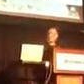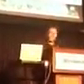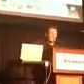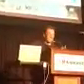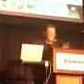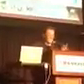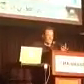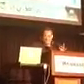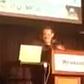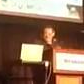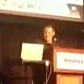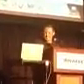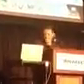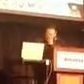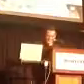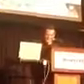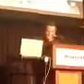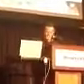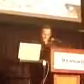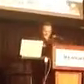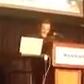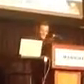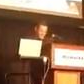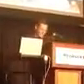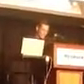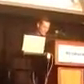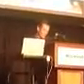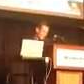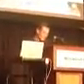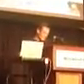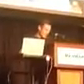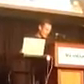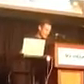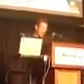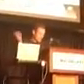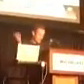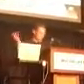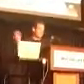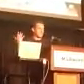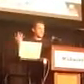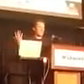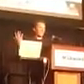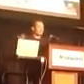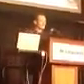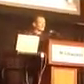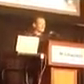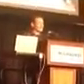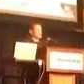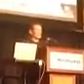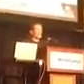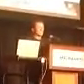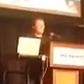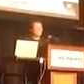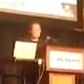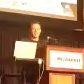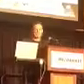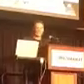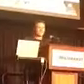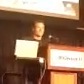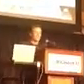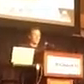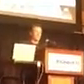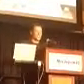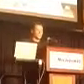It's so weird watching those. Watching myself on there. So that's what I do. By a show of hands, who here